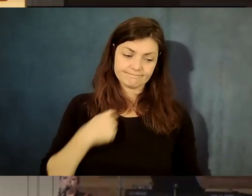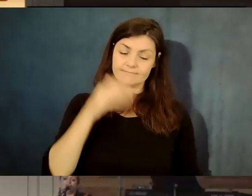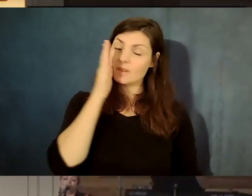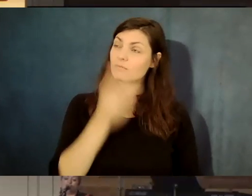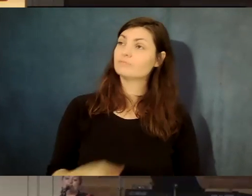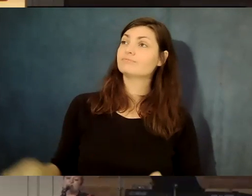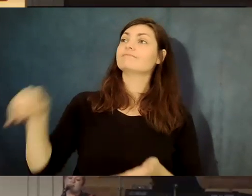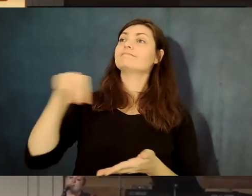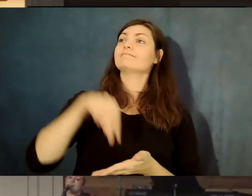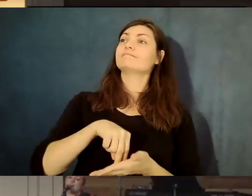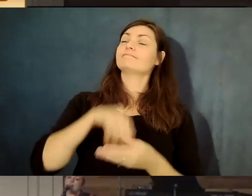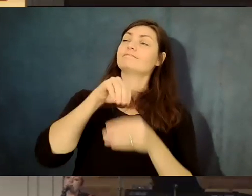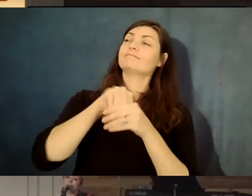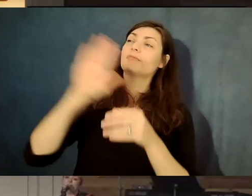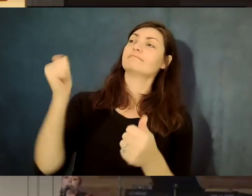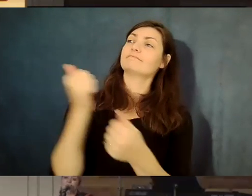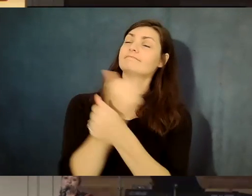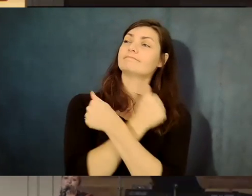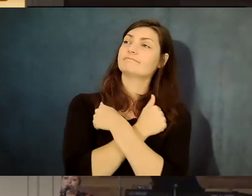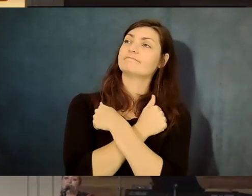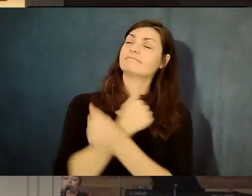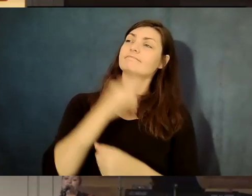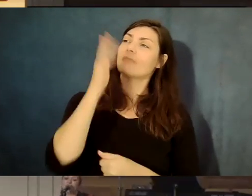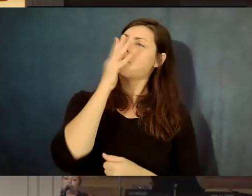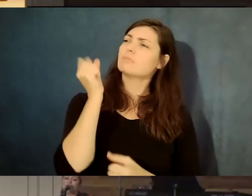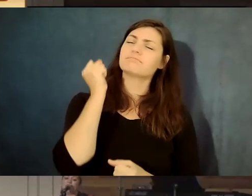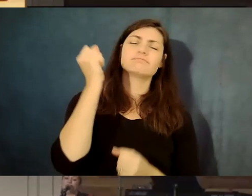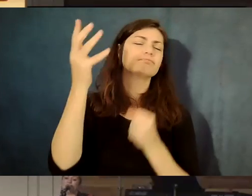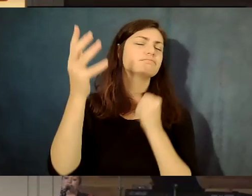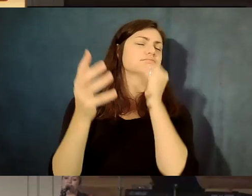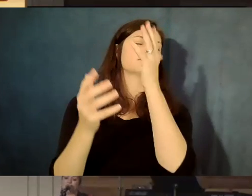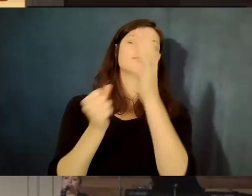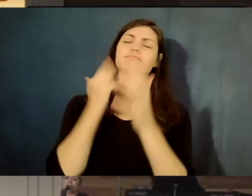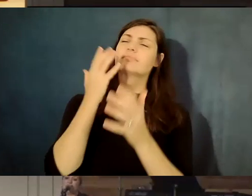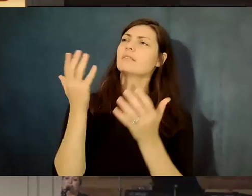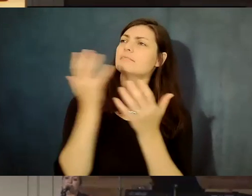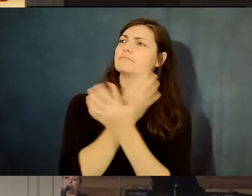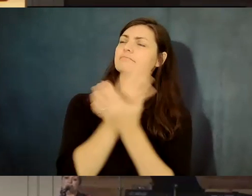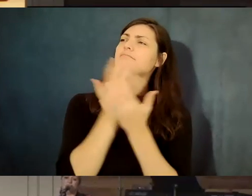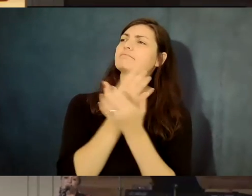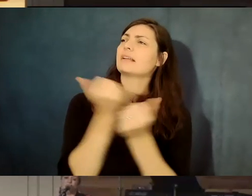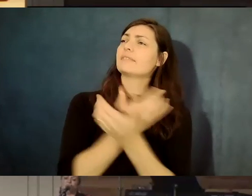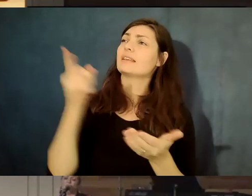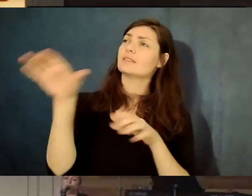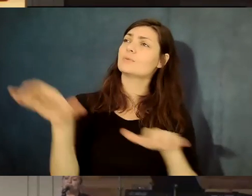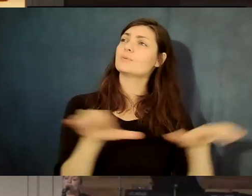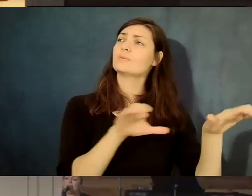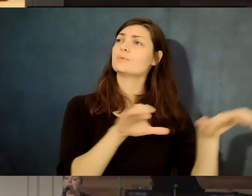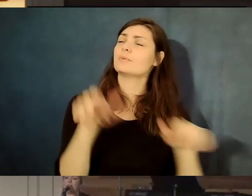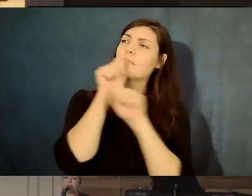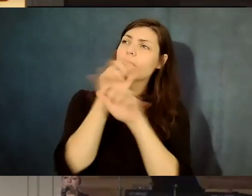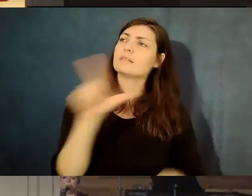Shout of what he's doing. rest alone on